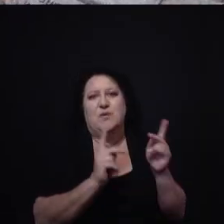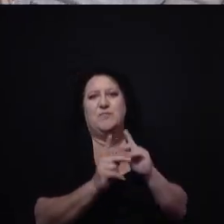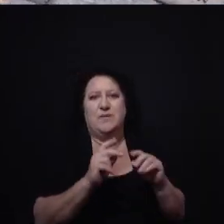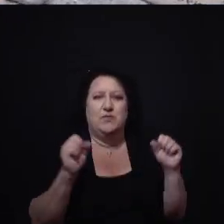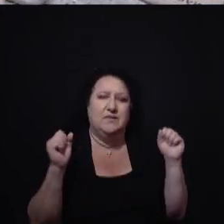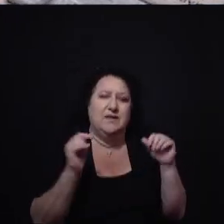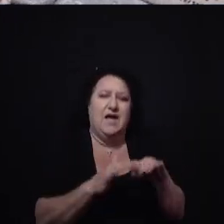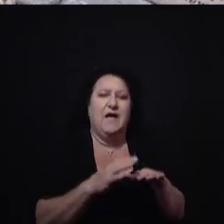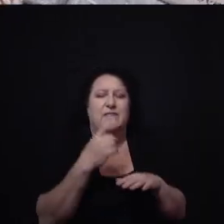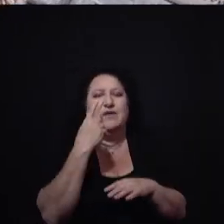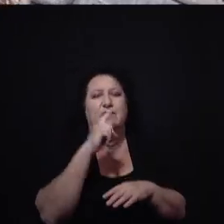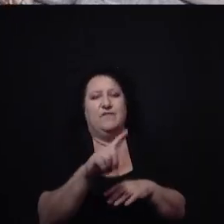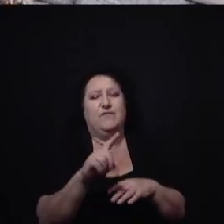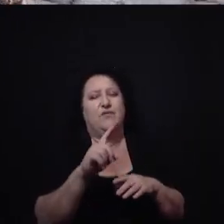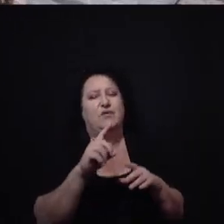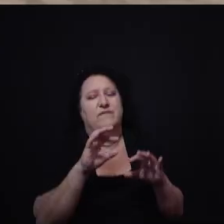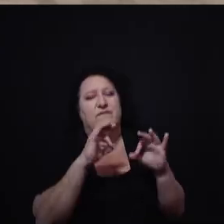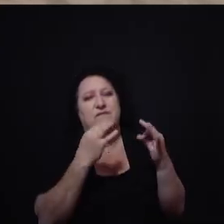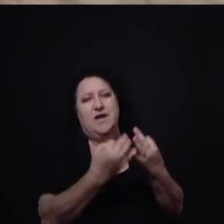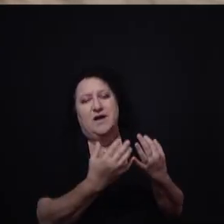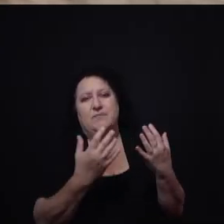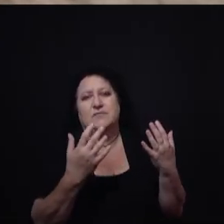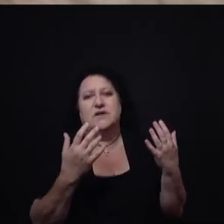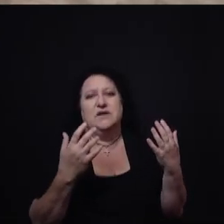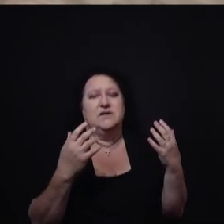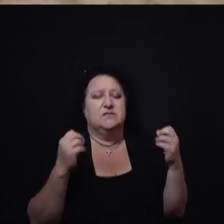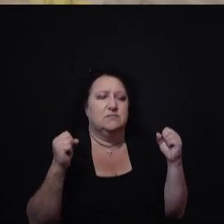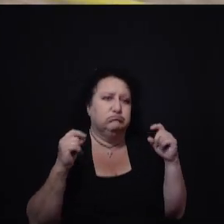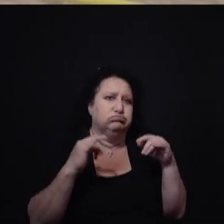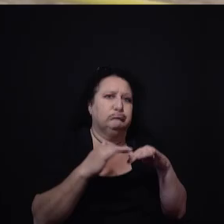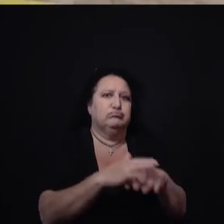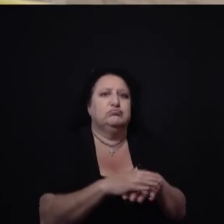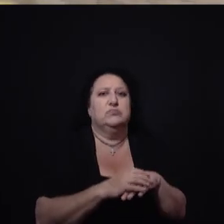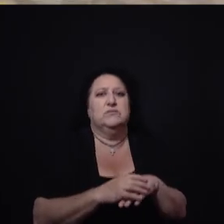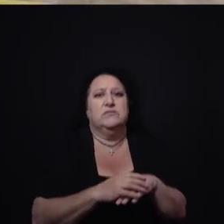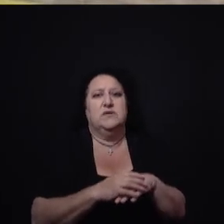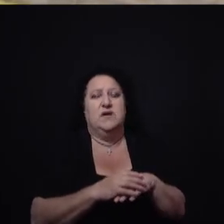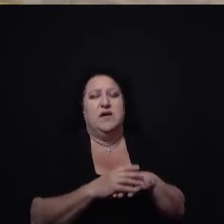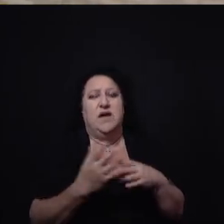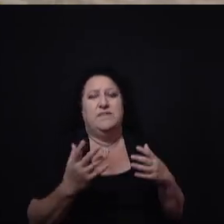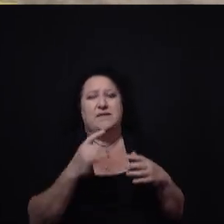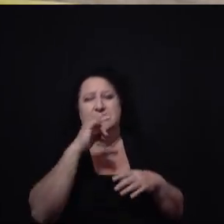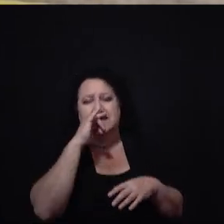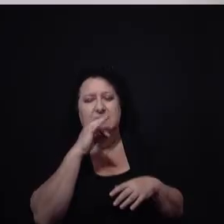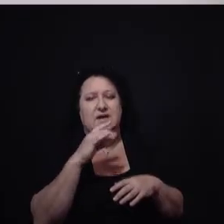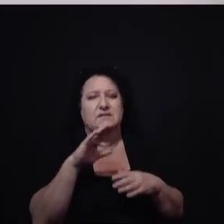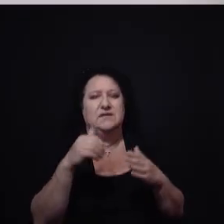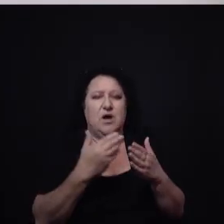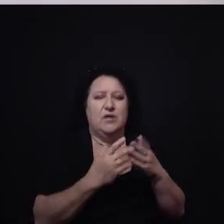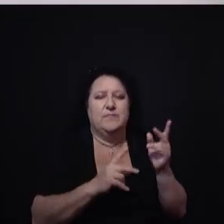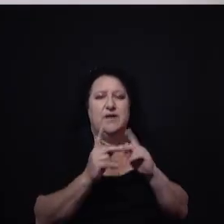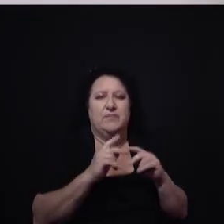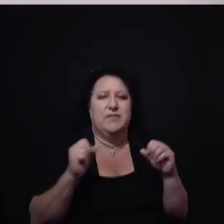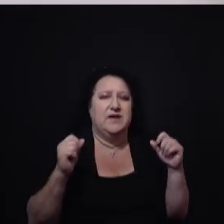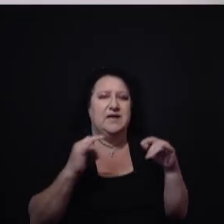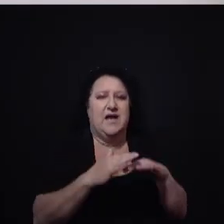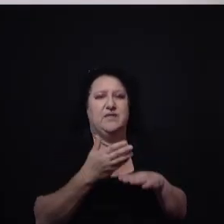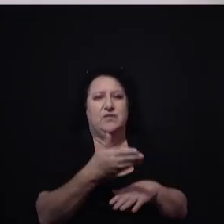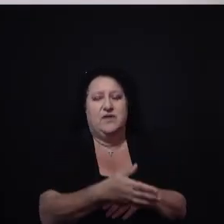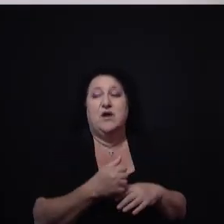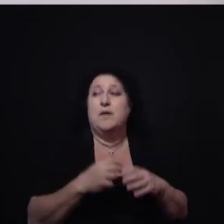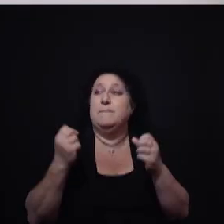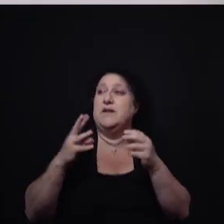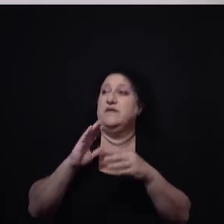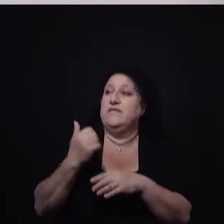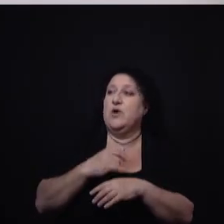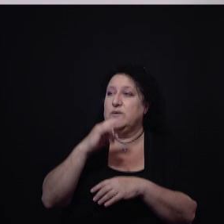all kinds of family gatherings, and what this is going to mean in the life of these kids and all those who would gather in this space. So a lot of our kids come to us,